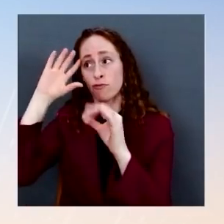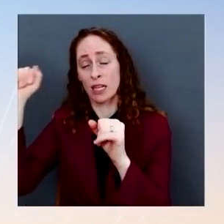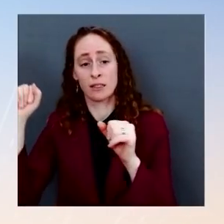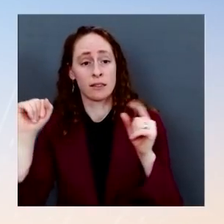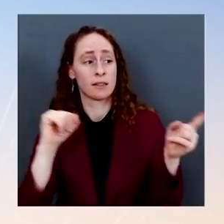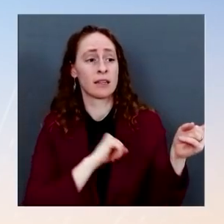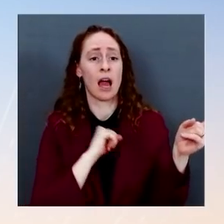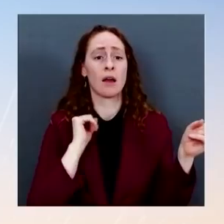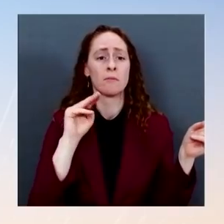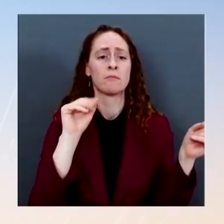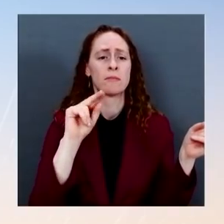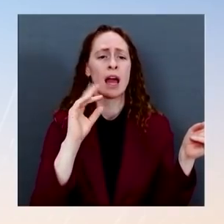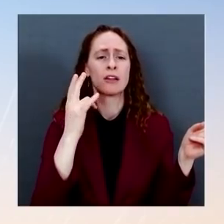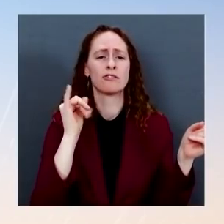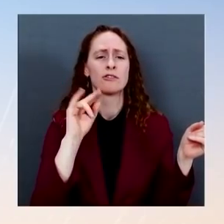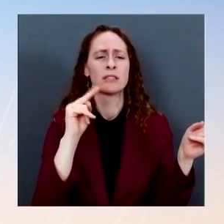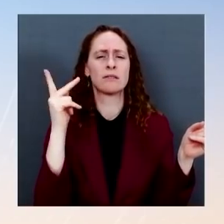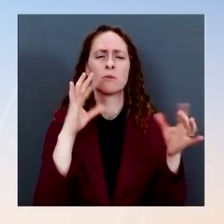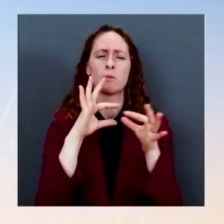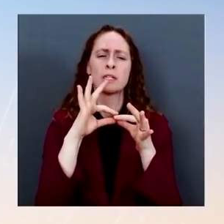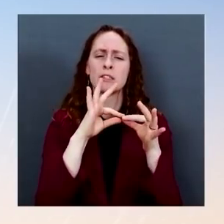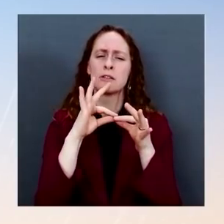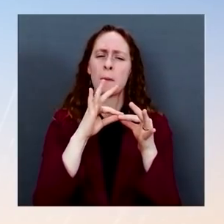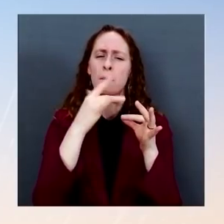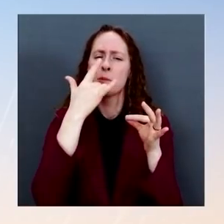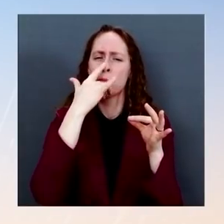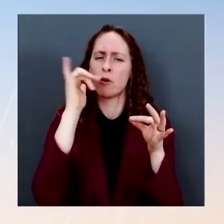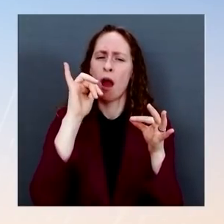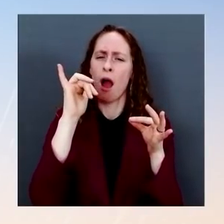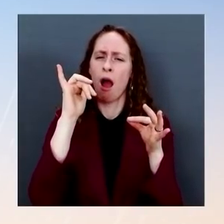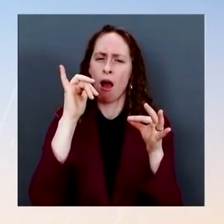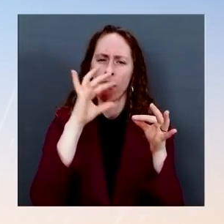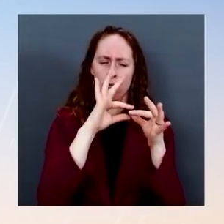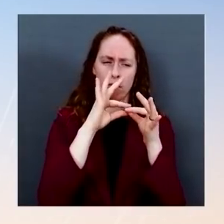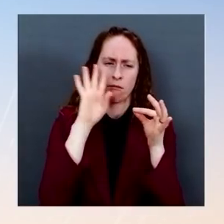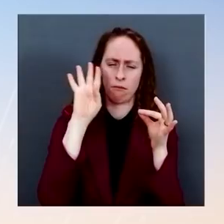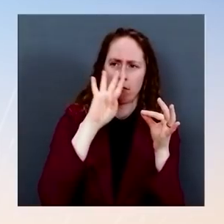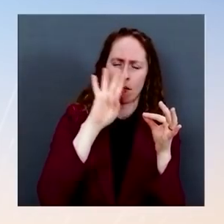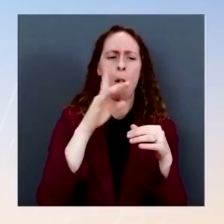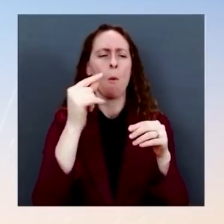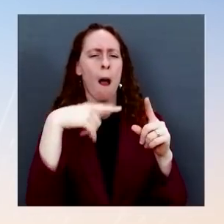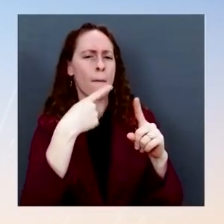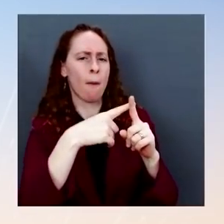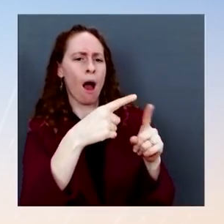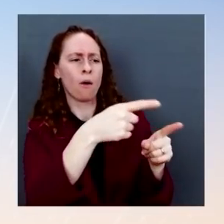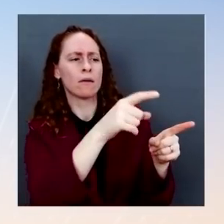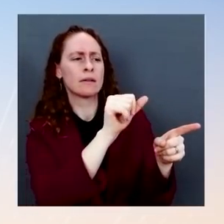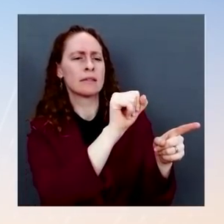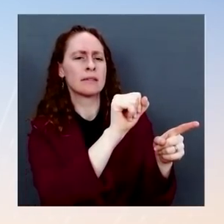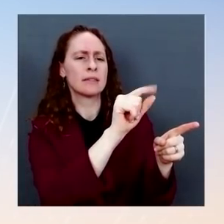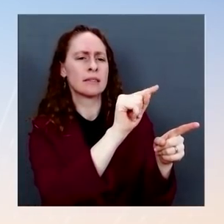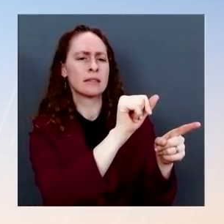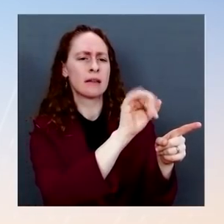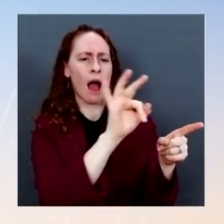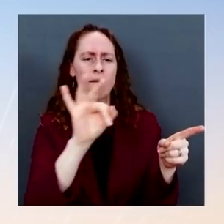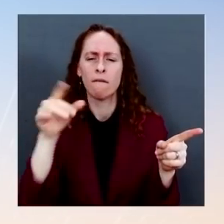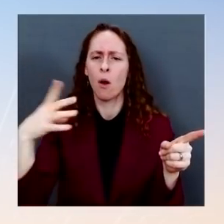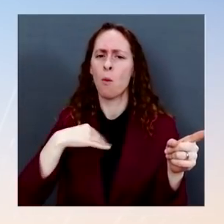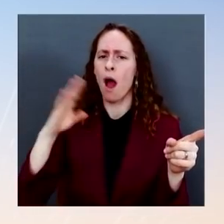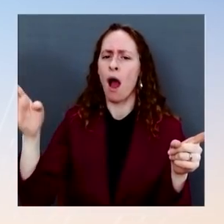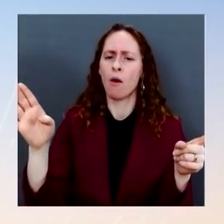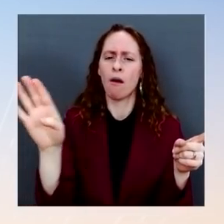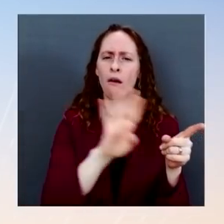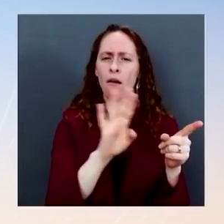quickly on COVID, ahead of tomorrow's speech, should Americans expect any new restrictions? This is not a speech about locking the country down. This